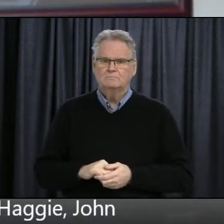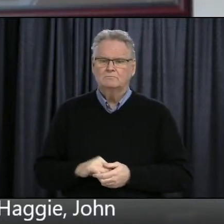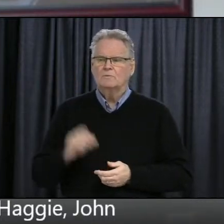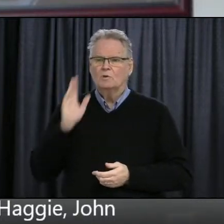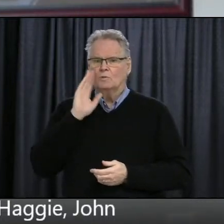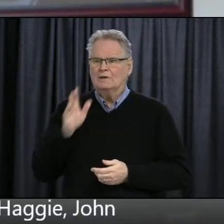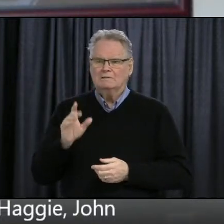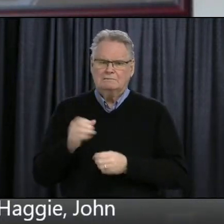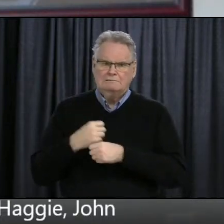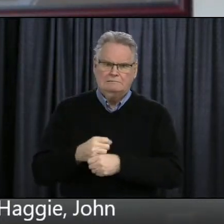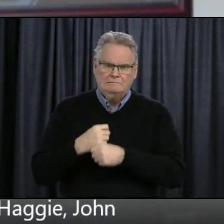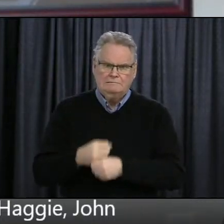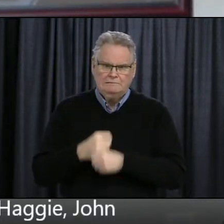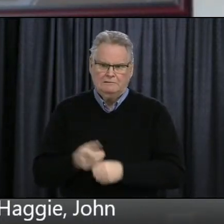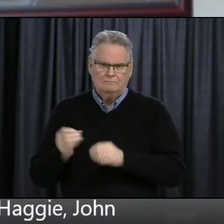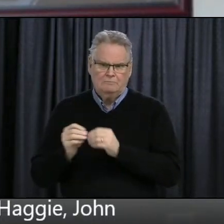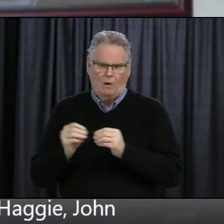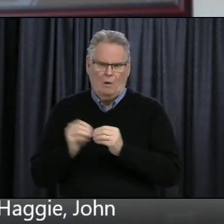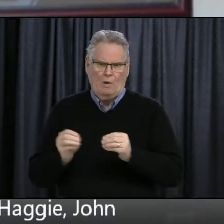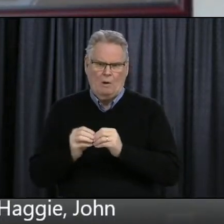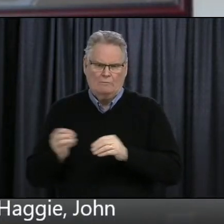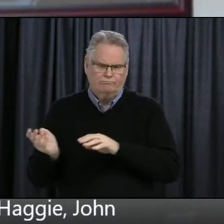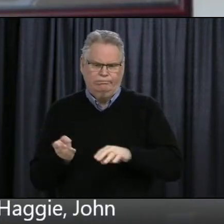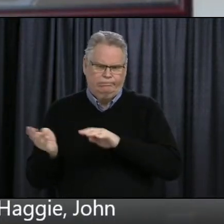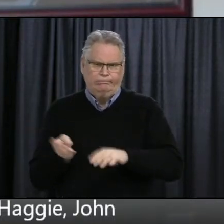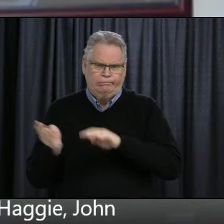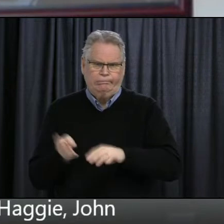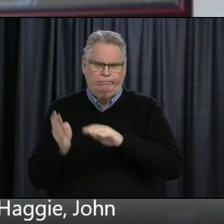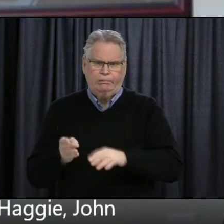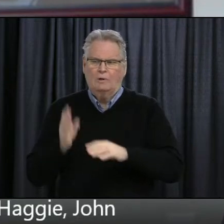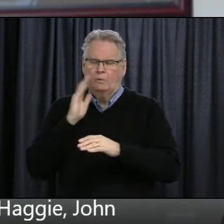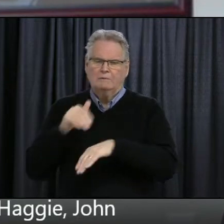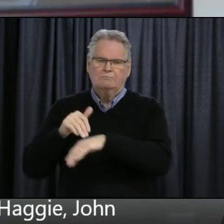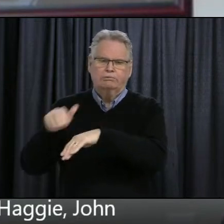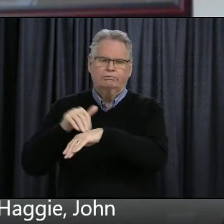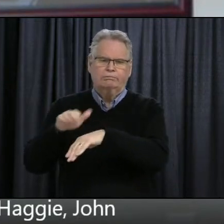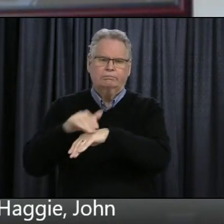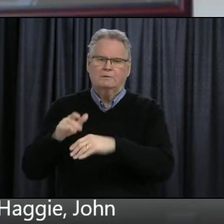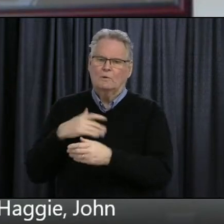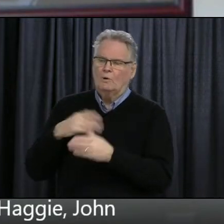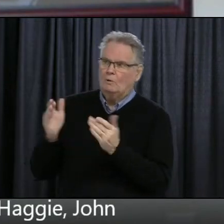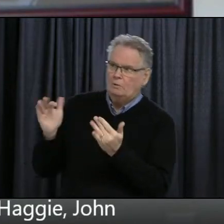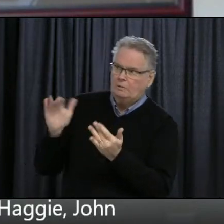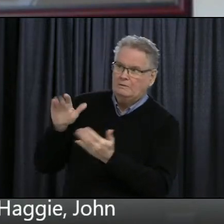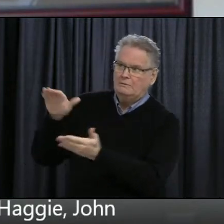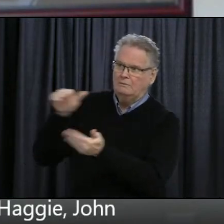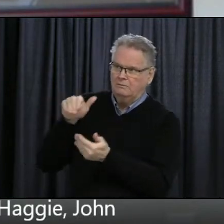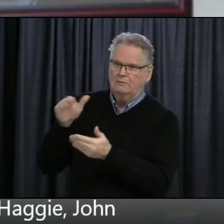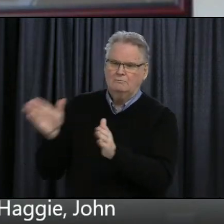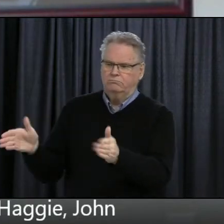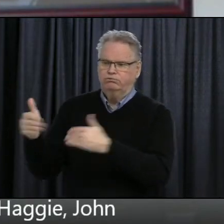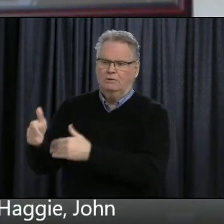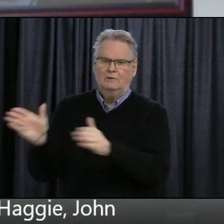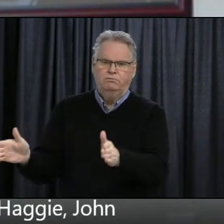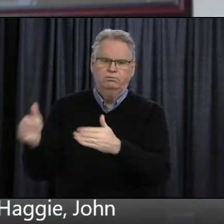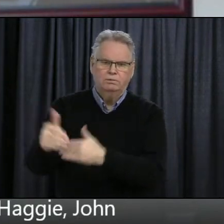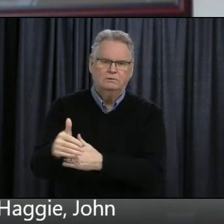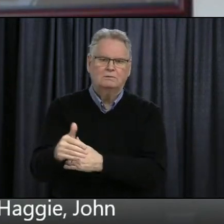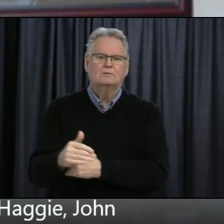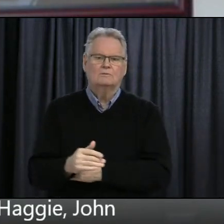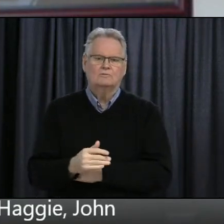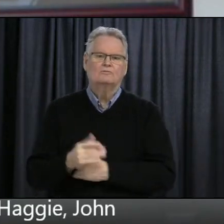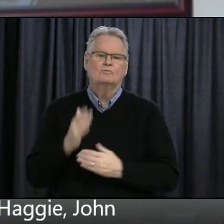to hold them to their word. The important thing, as the Premier and Dr. Fitzgerald have said, is